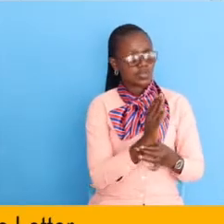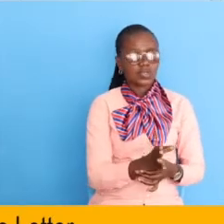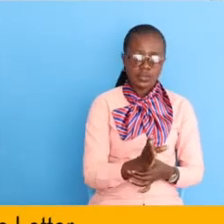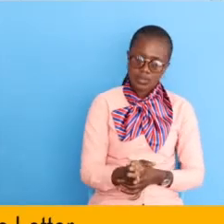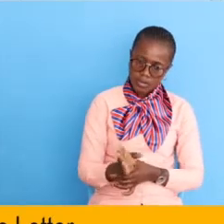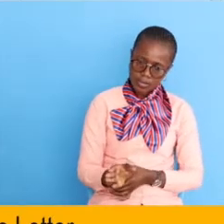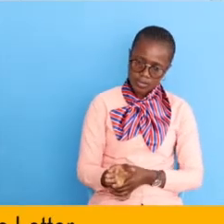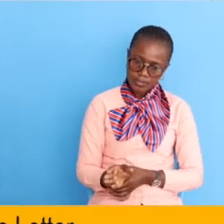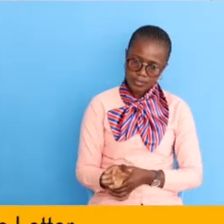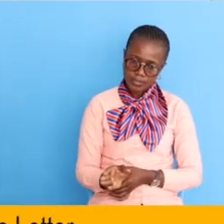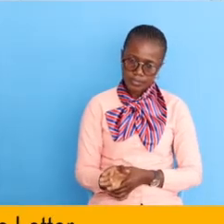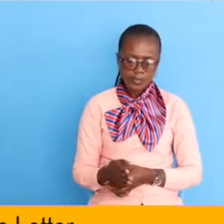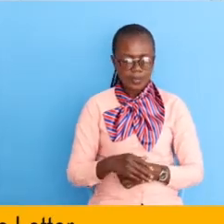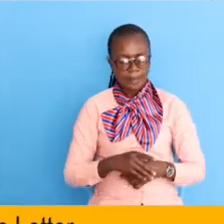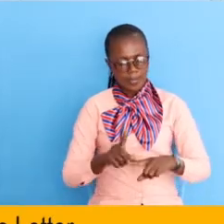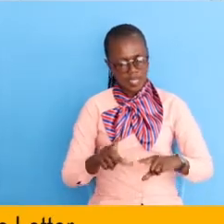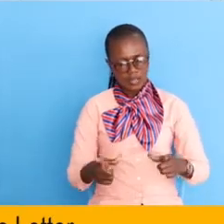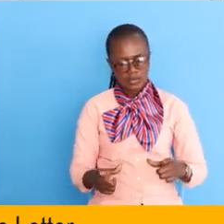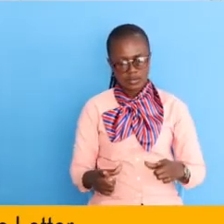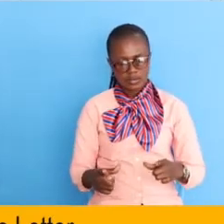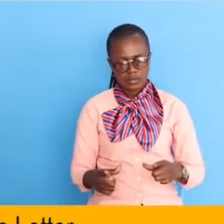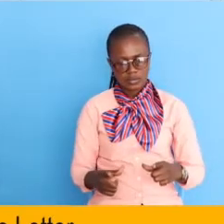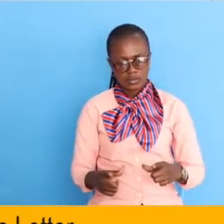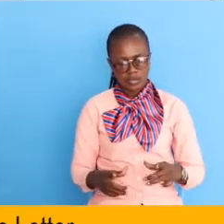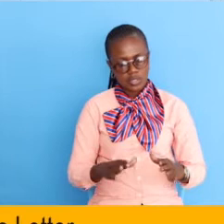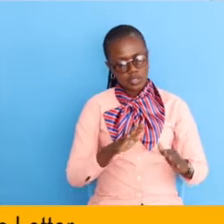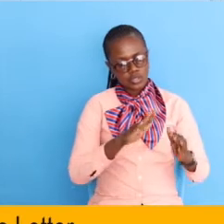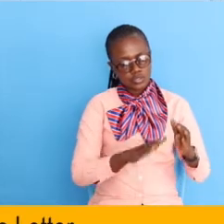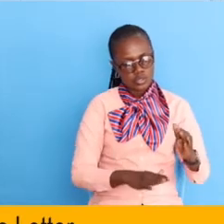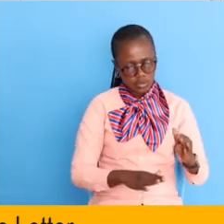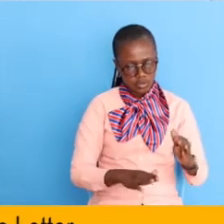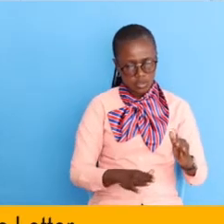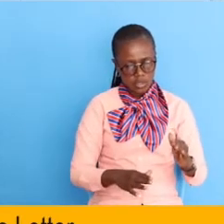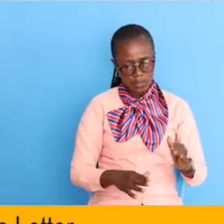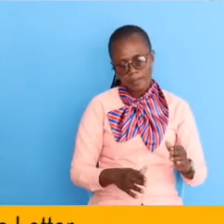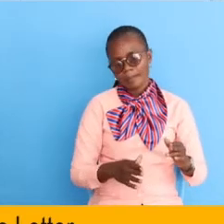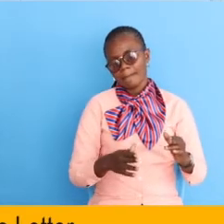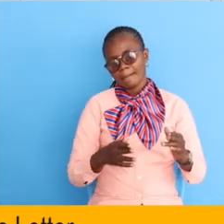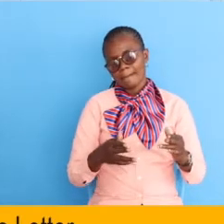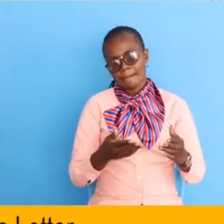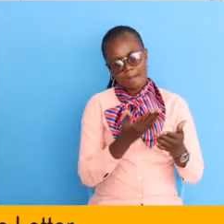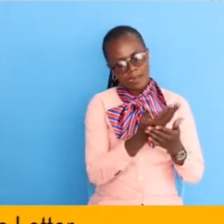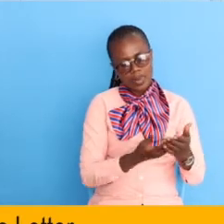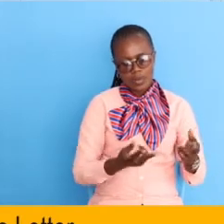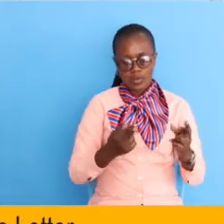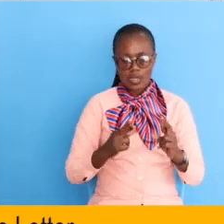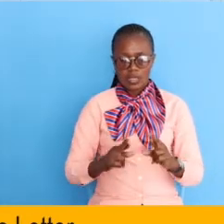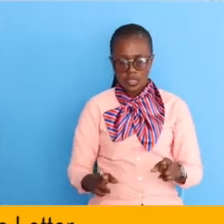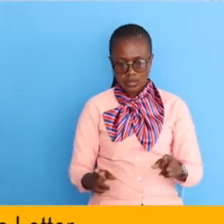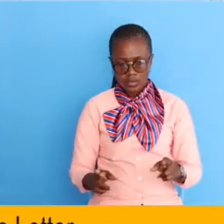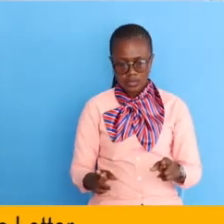each other. But under formal letter writing, especially business letter,